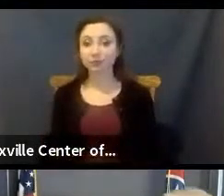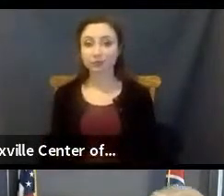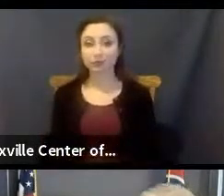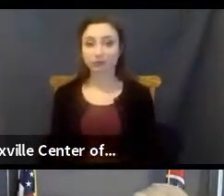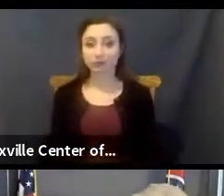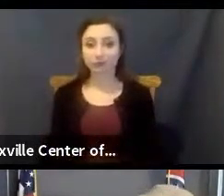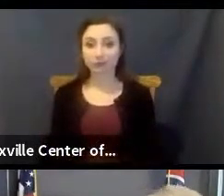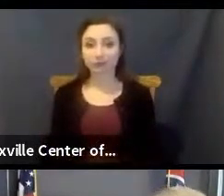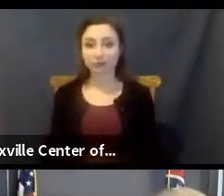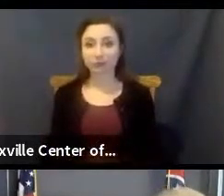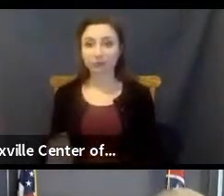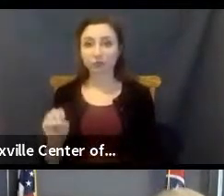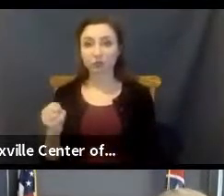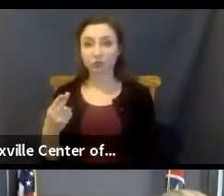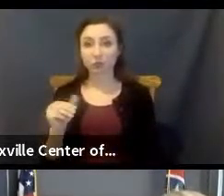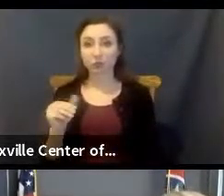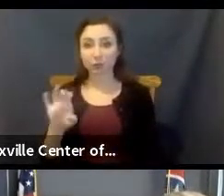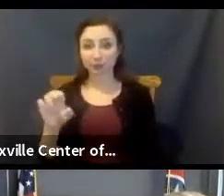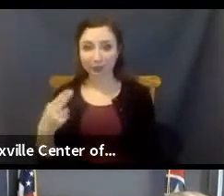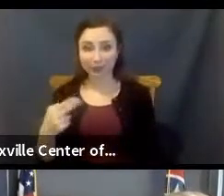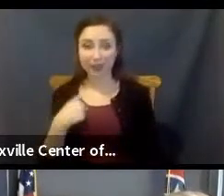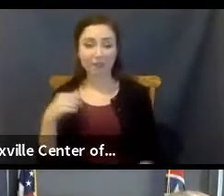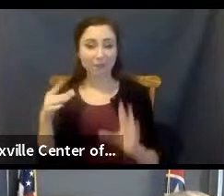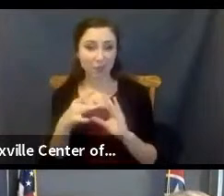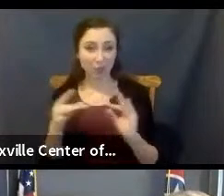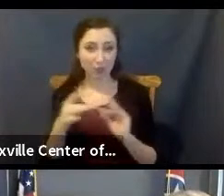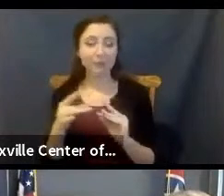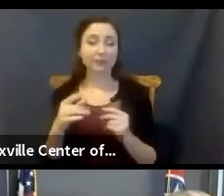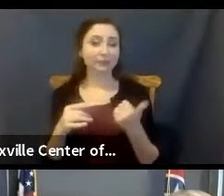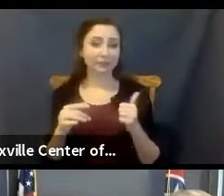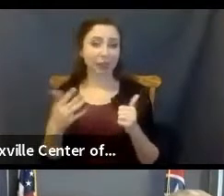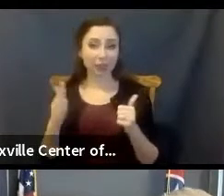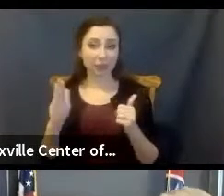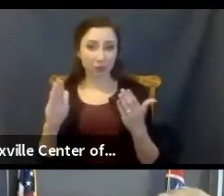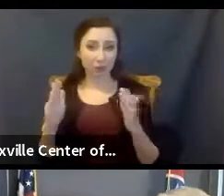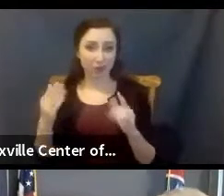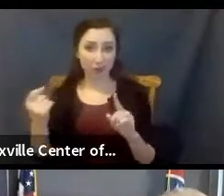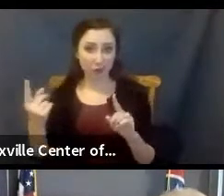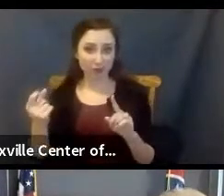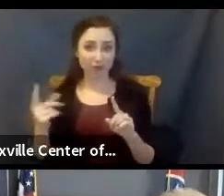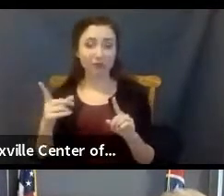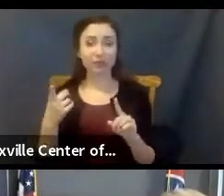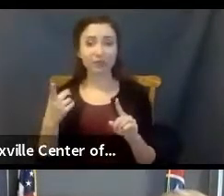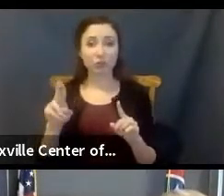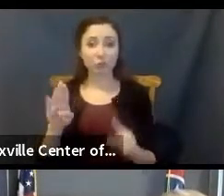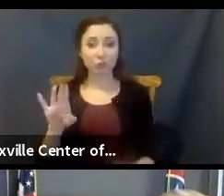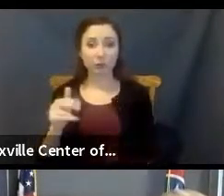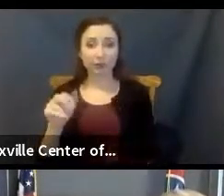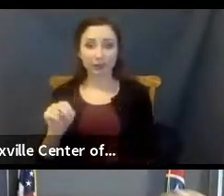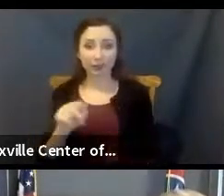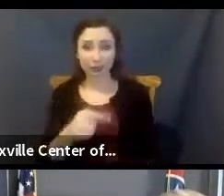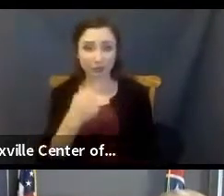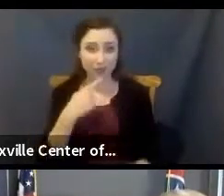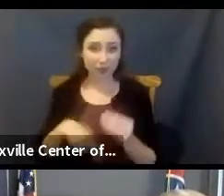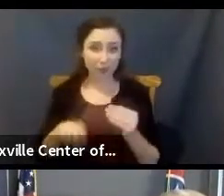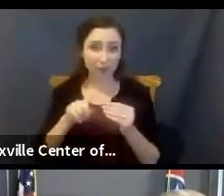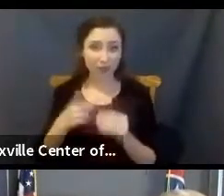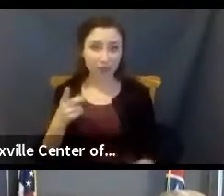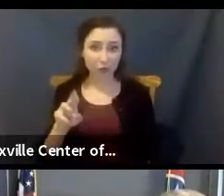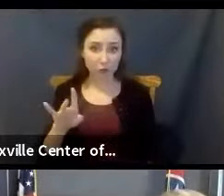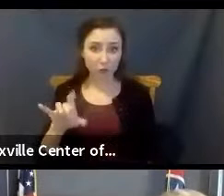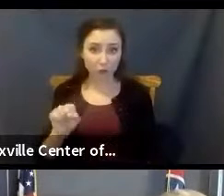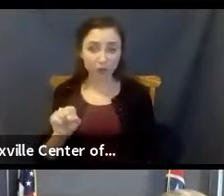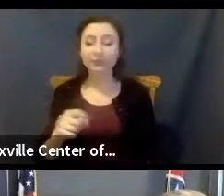So I do have one comment about 10 versus 11. You know, what Dr. Buchanan mentioned about Dr. Burke, I heard that too. She